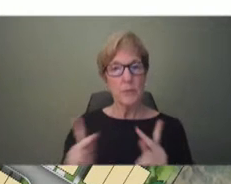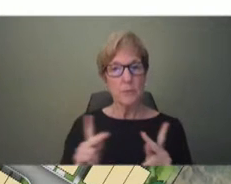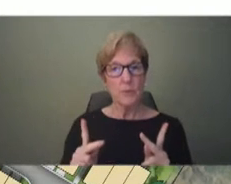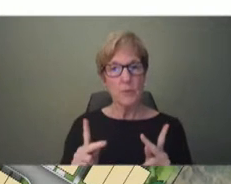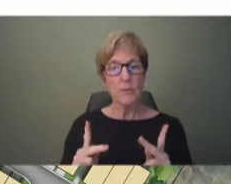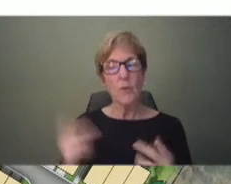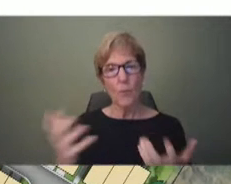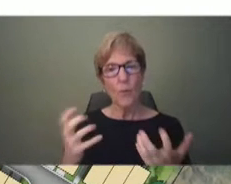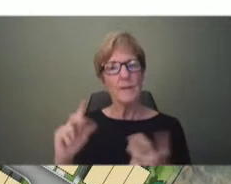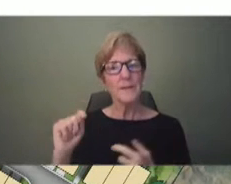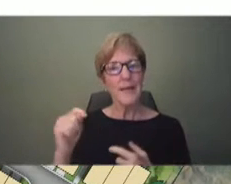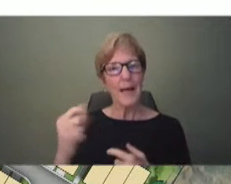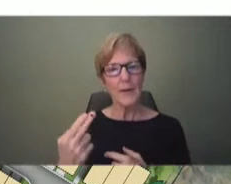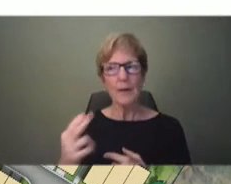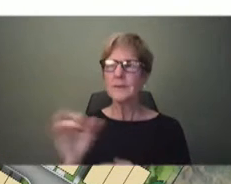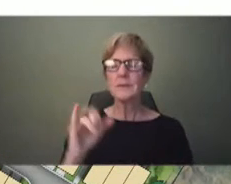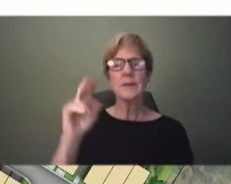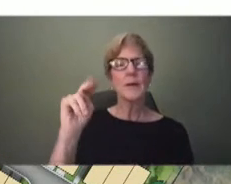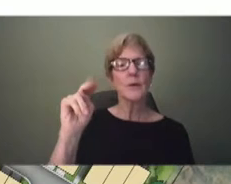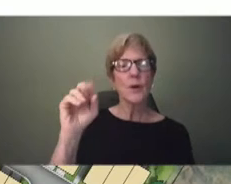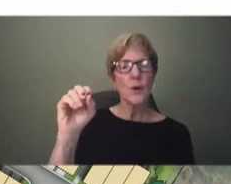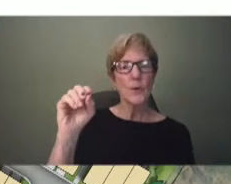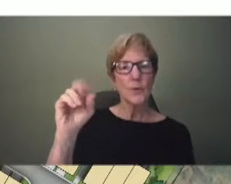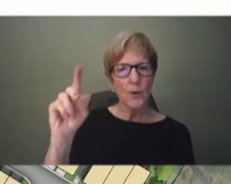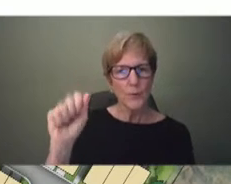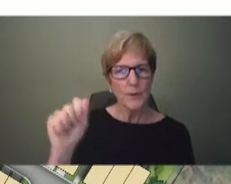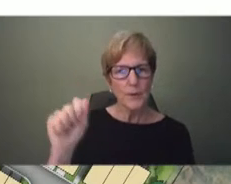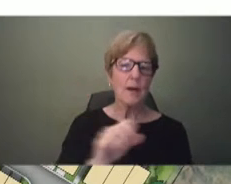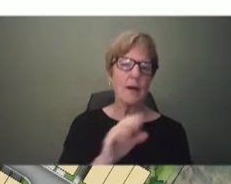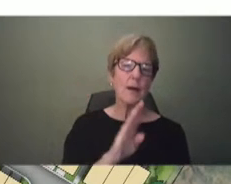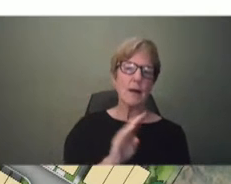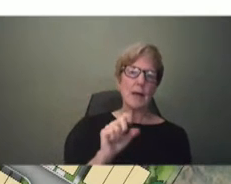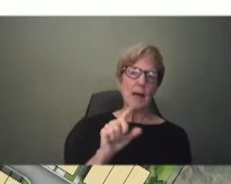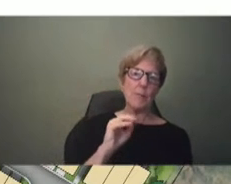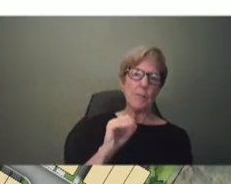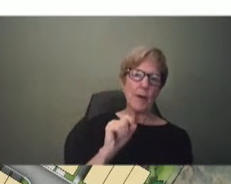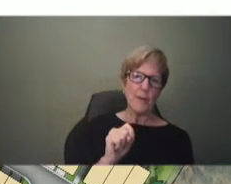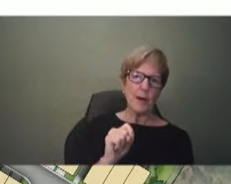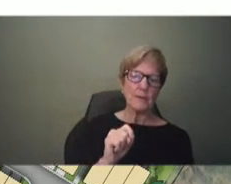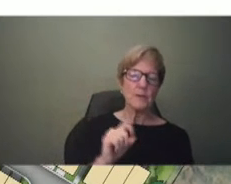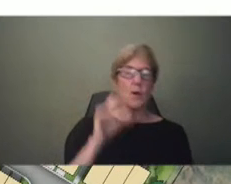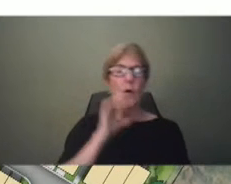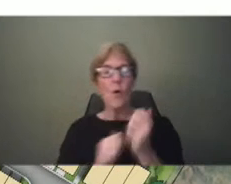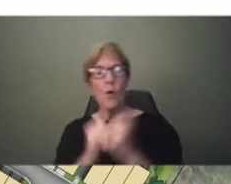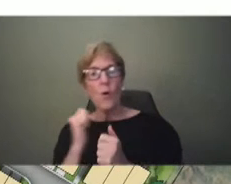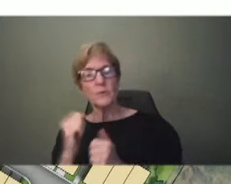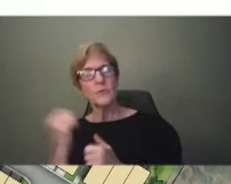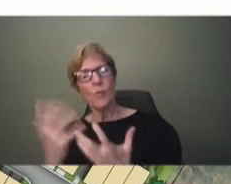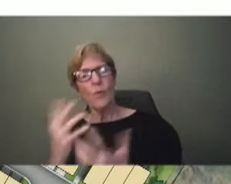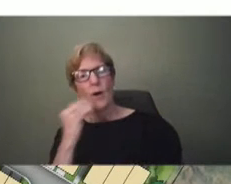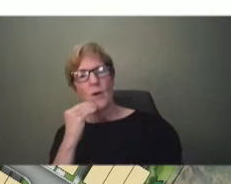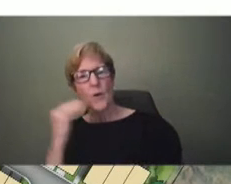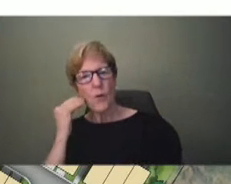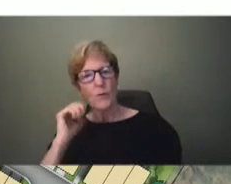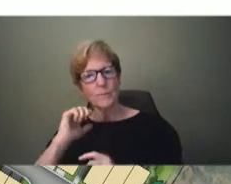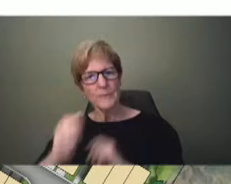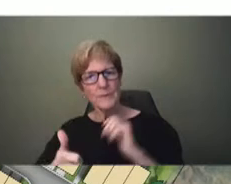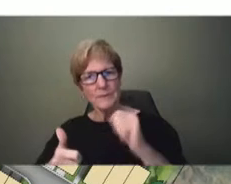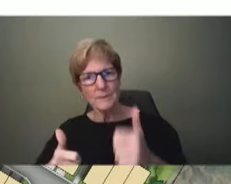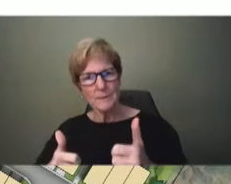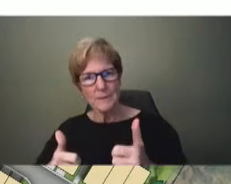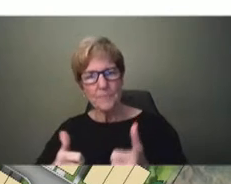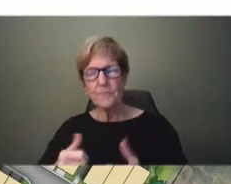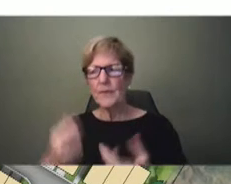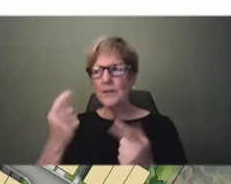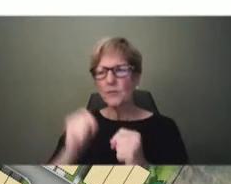Homes like Nota like Belmont the the older generation wants uh the single family product so we're always trying to find